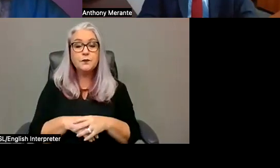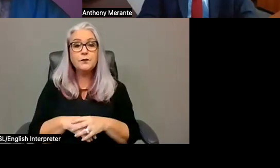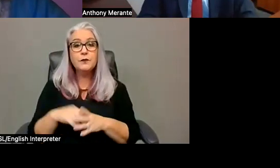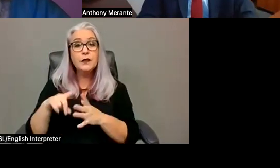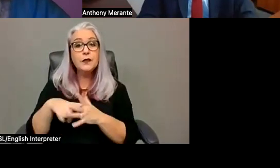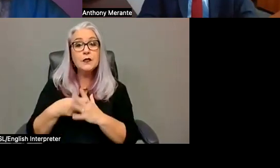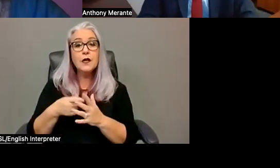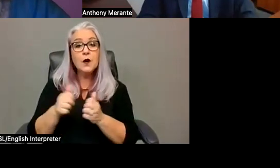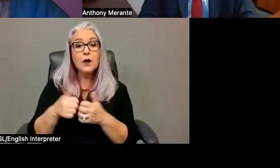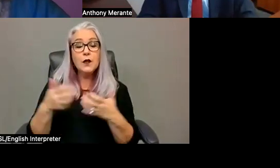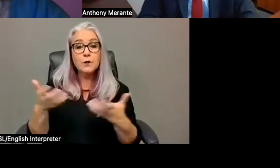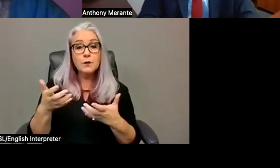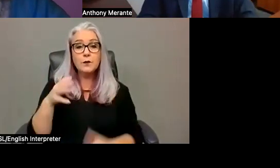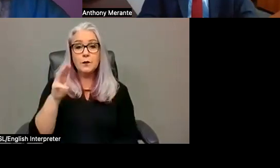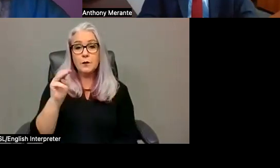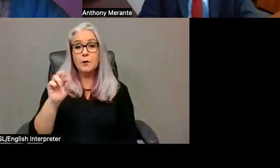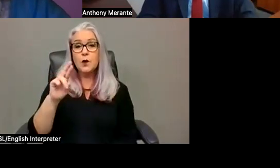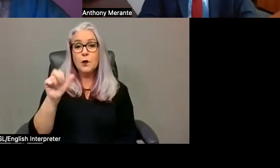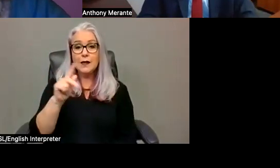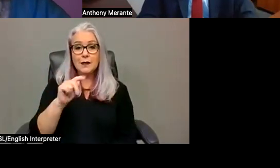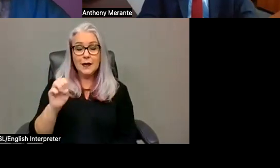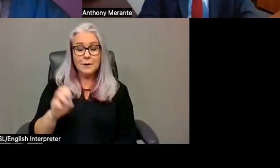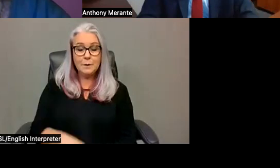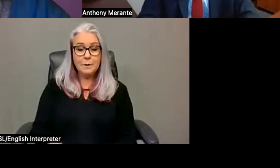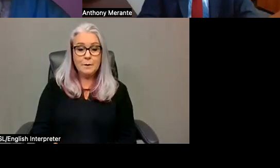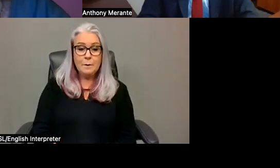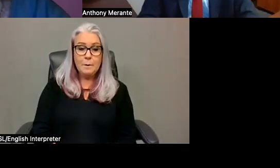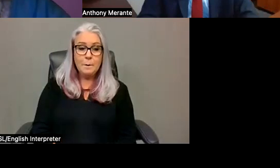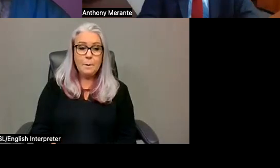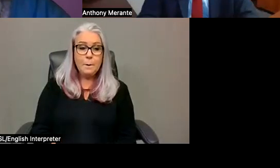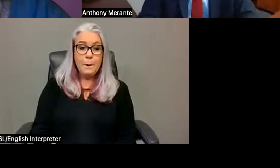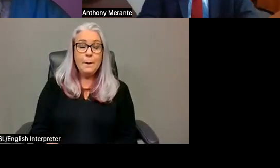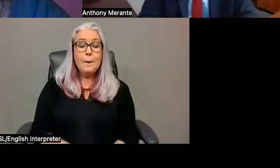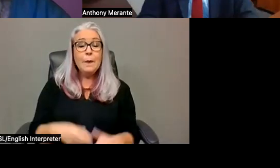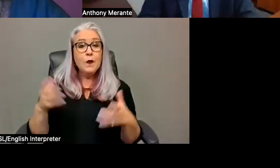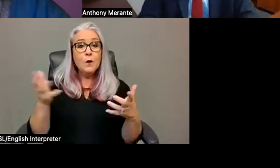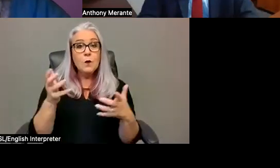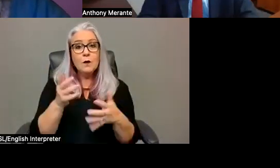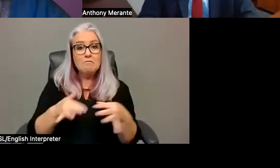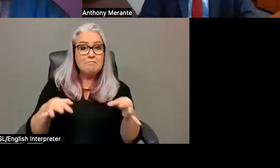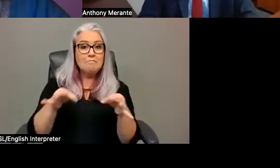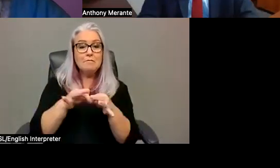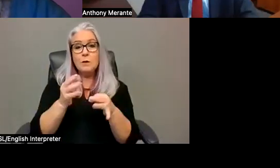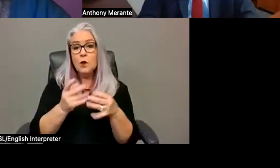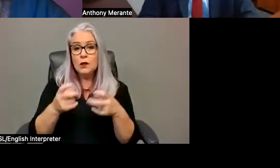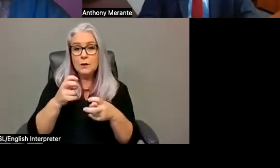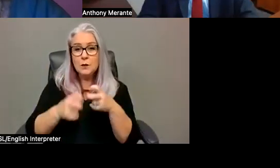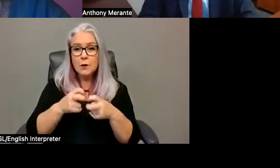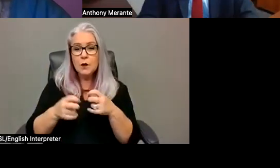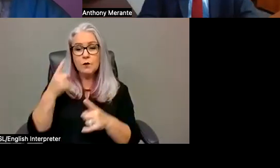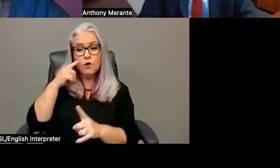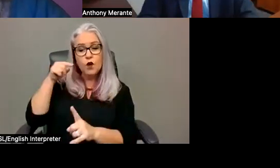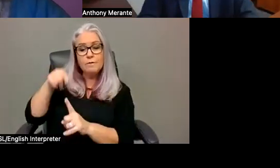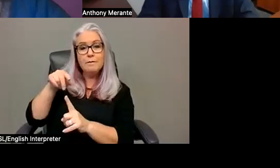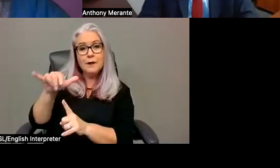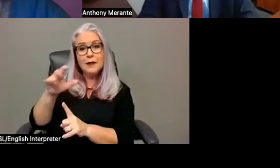with Mr. Merante. What are the most pressing issues facing Yonkers, and what uniquely qualifies you